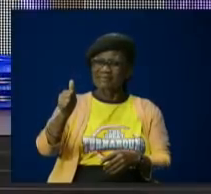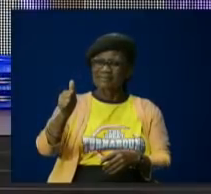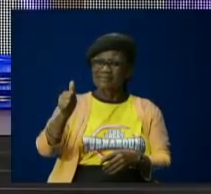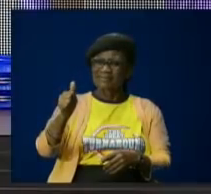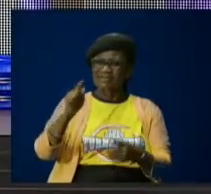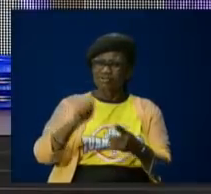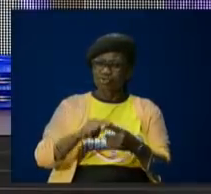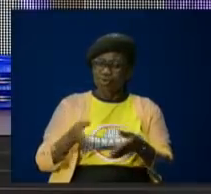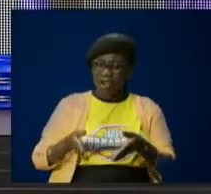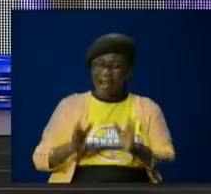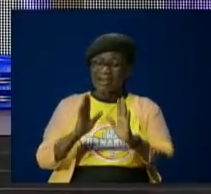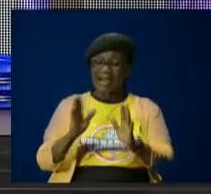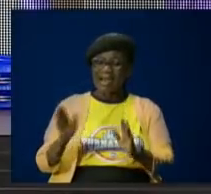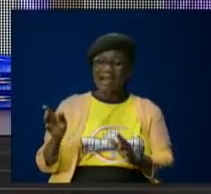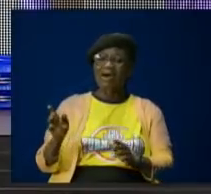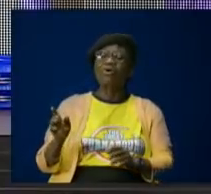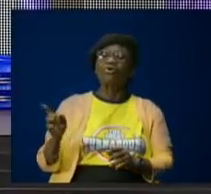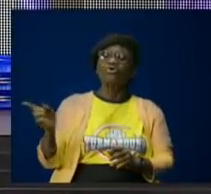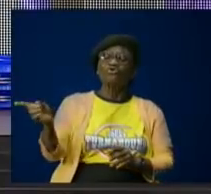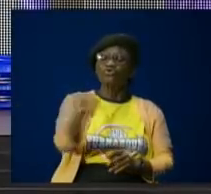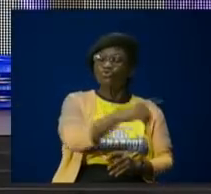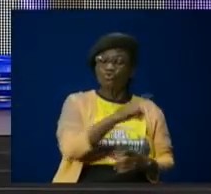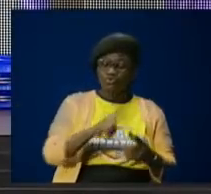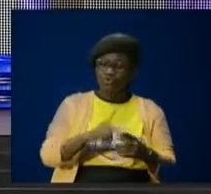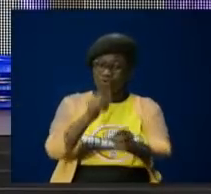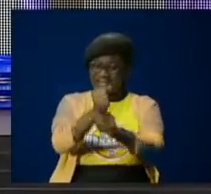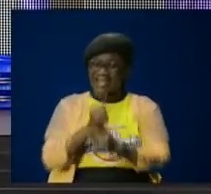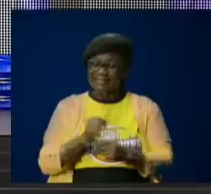to allow you to get to that altar.